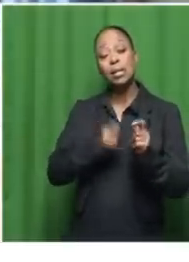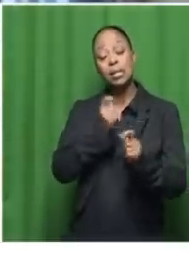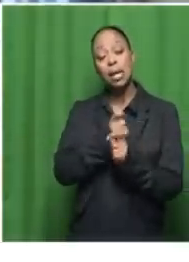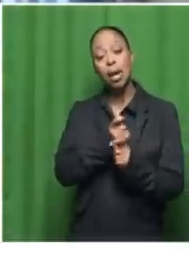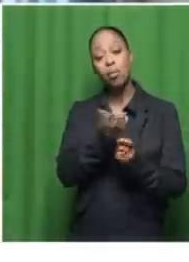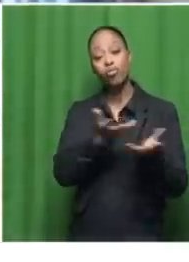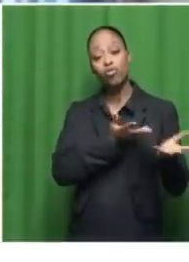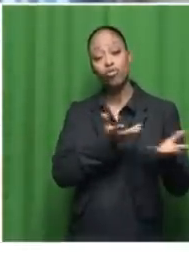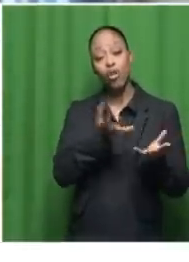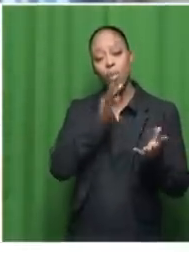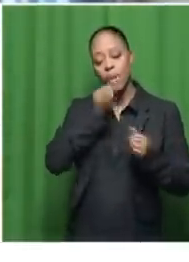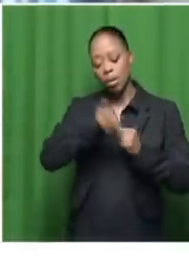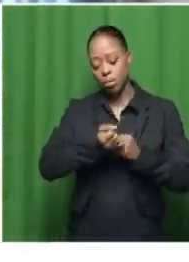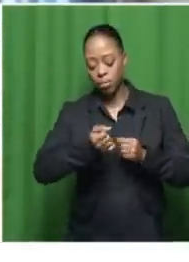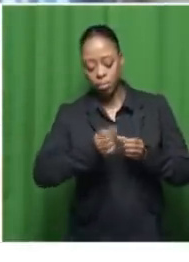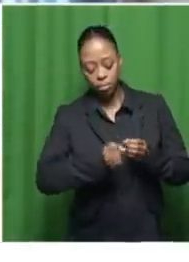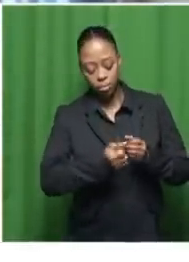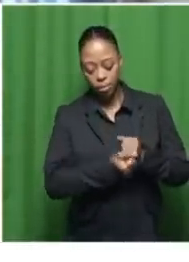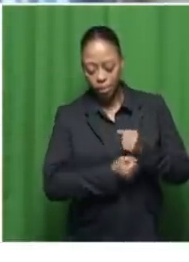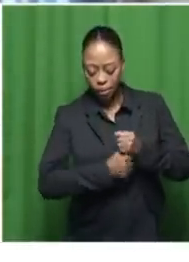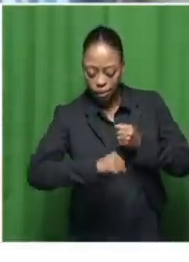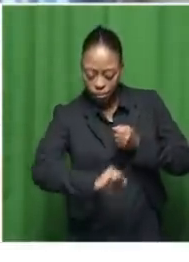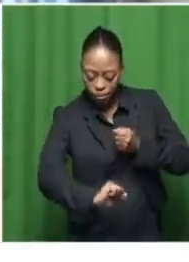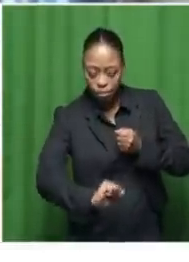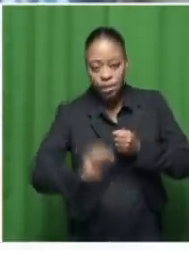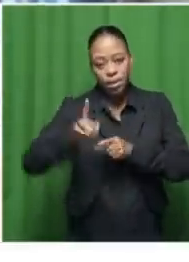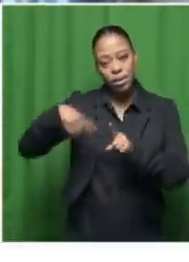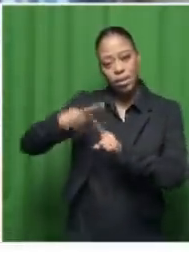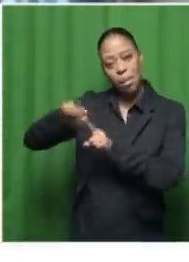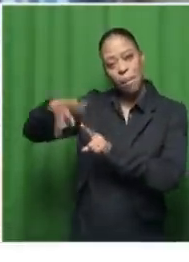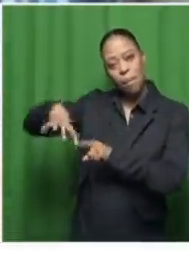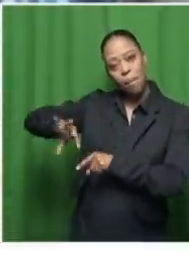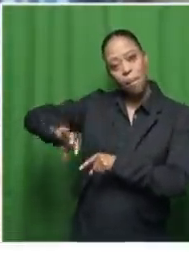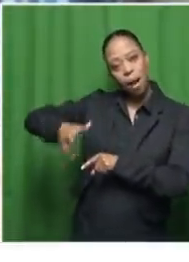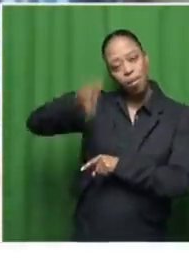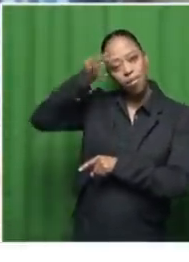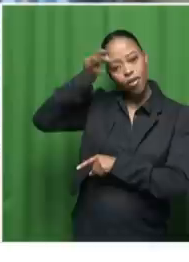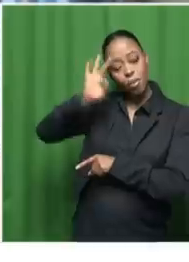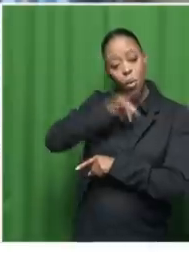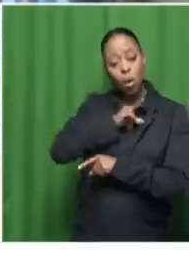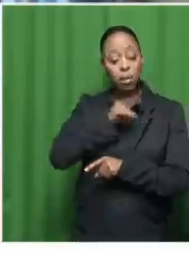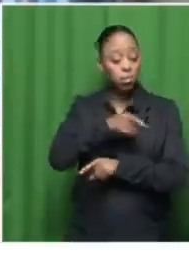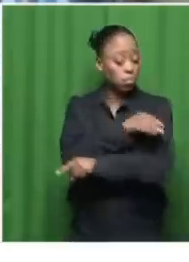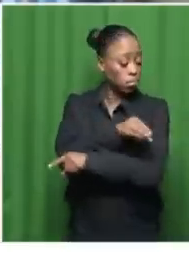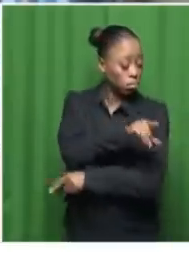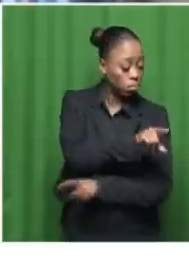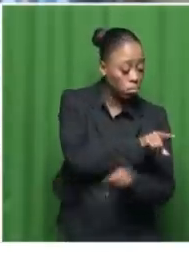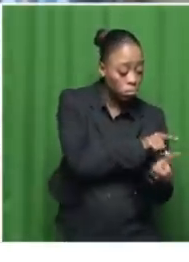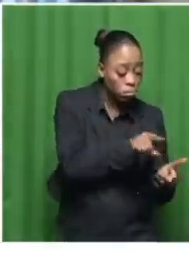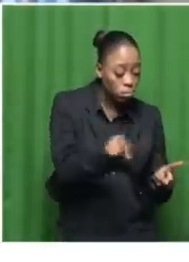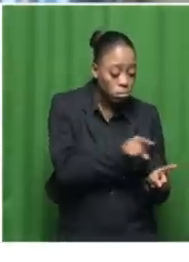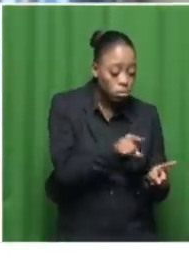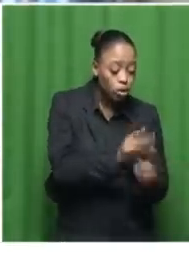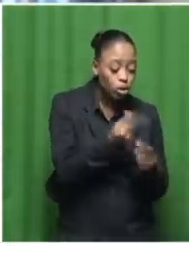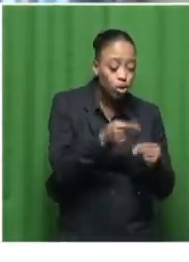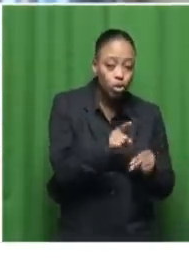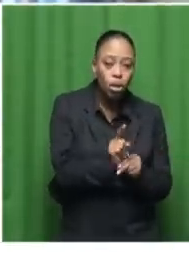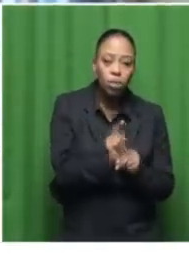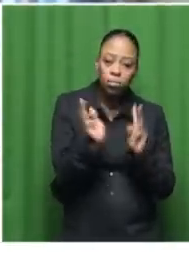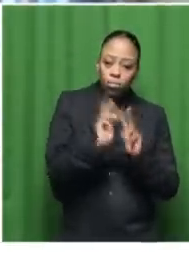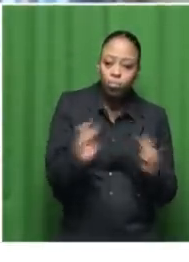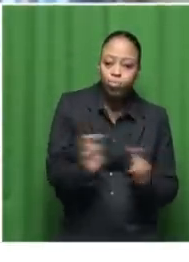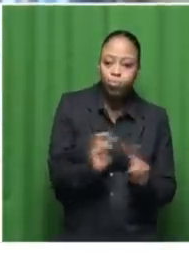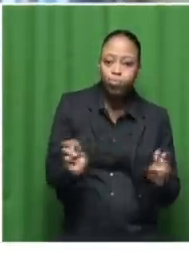simply an extension of the executive branch of government that is given the task of teasing out